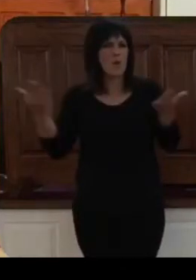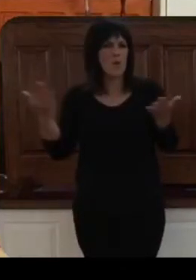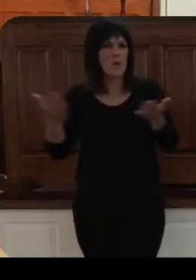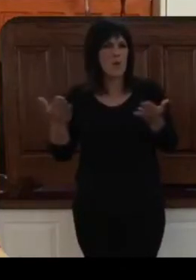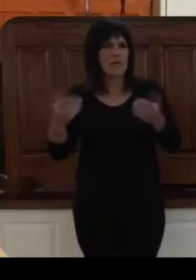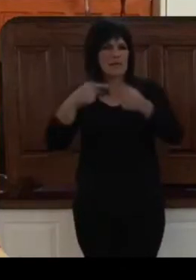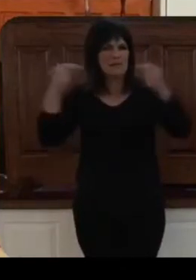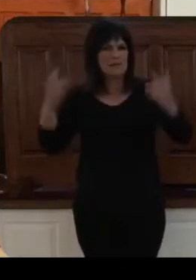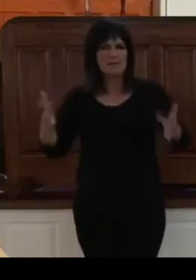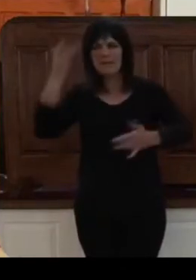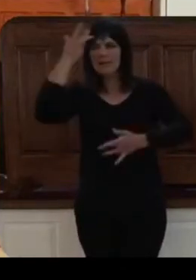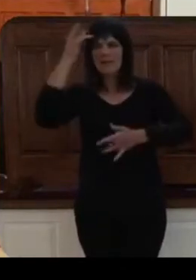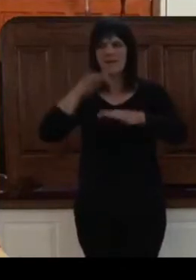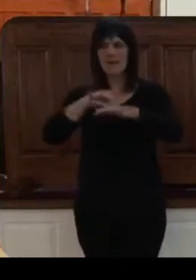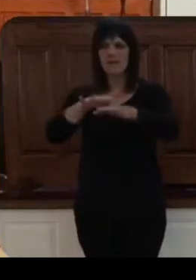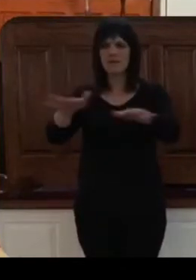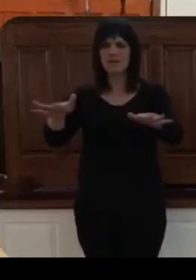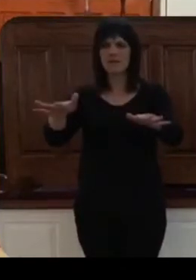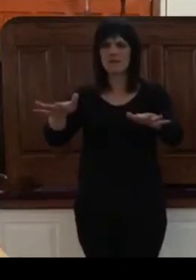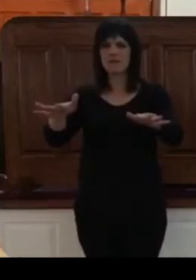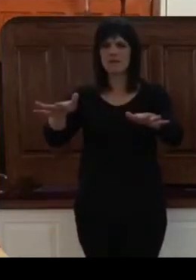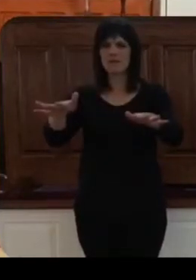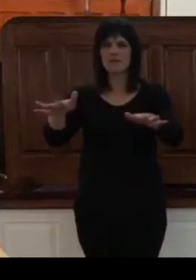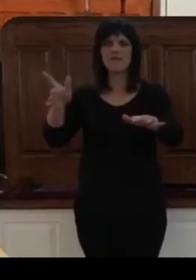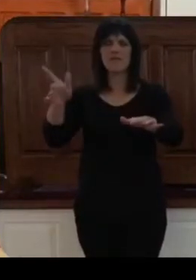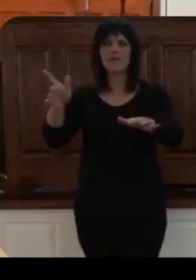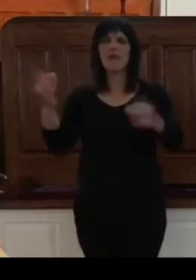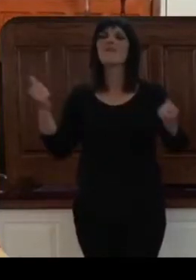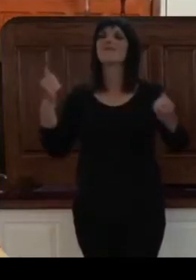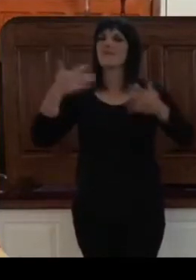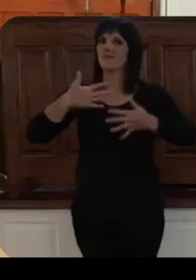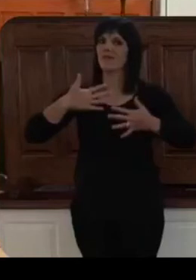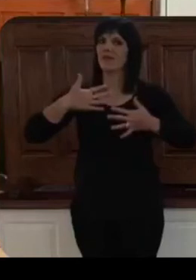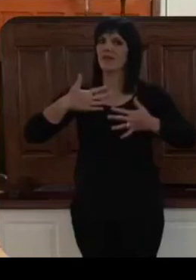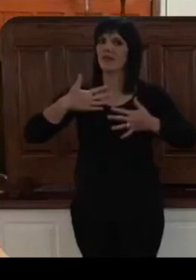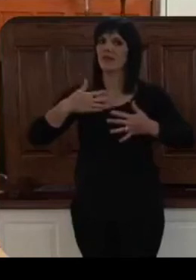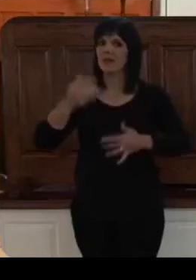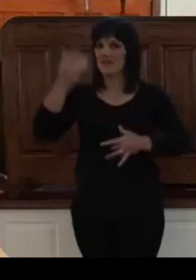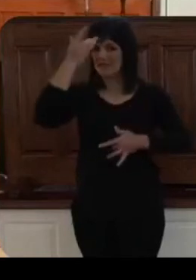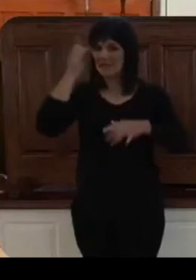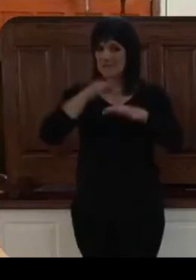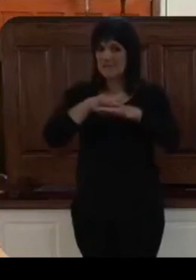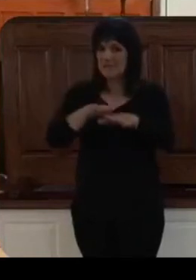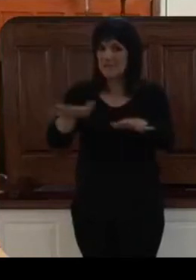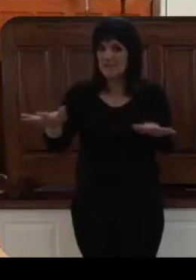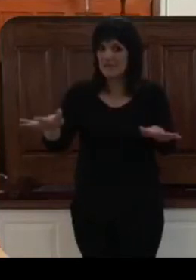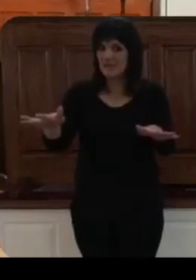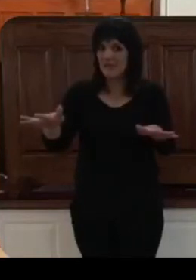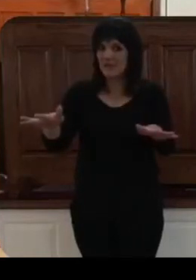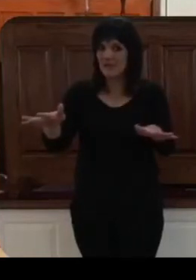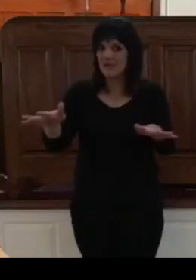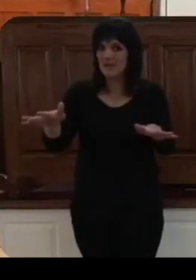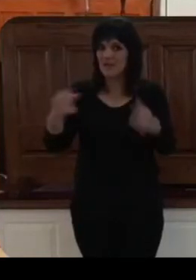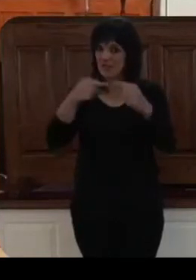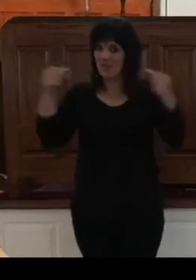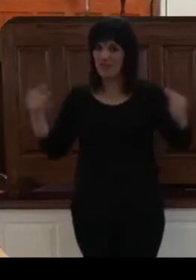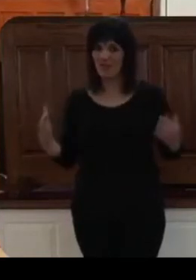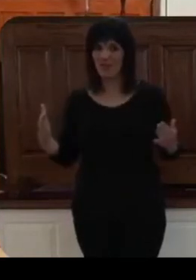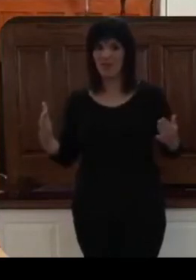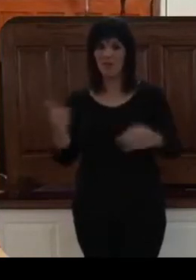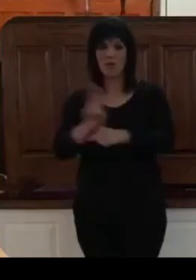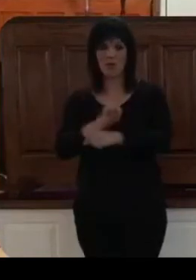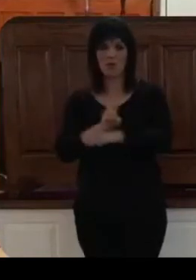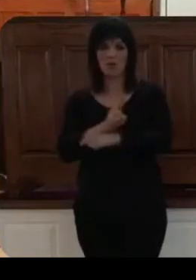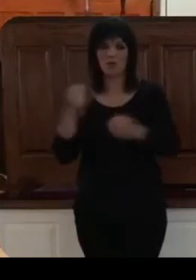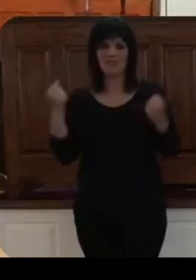virus? Do you remember that from last week, anybody? Fear. The enemy's main virus is fear. And so we got to